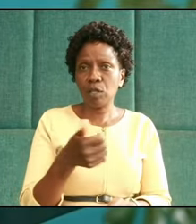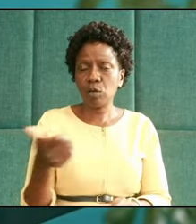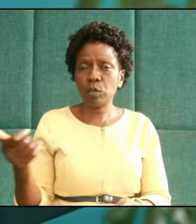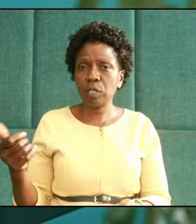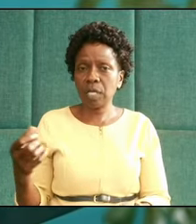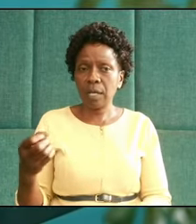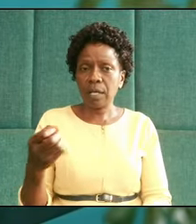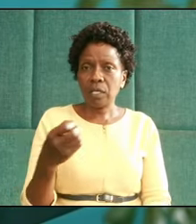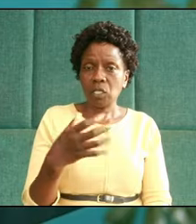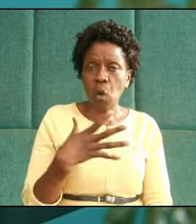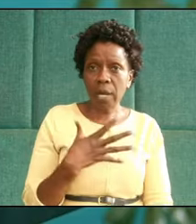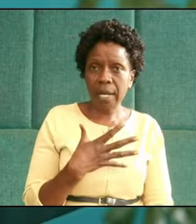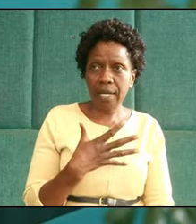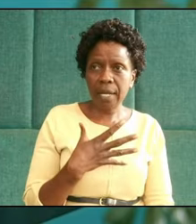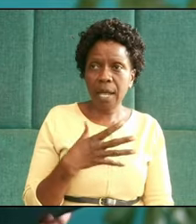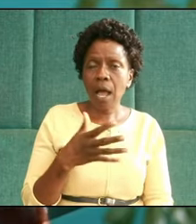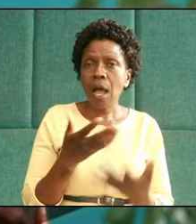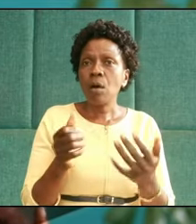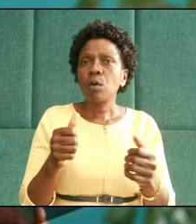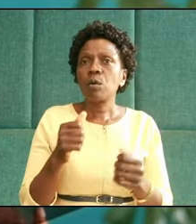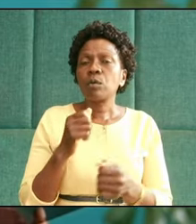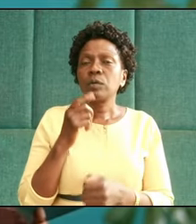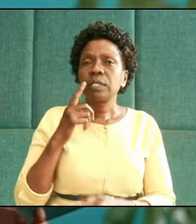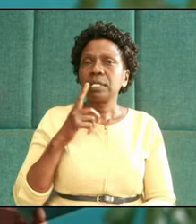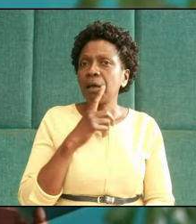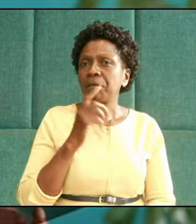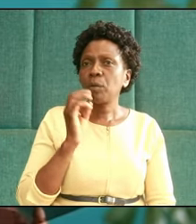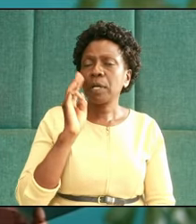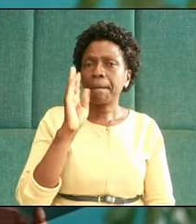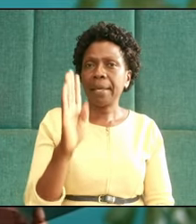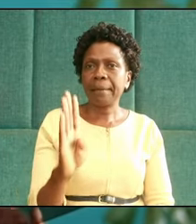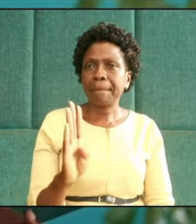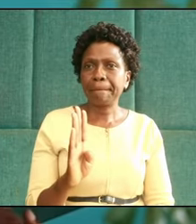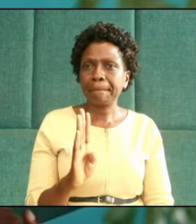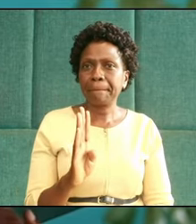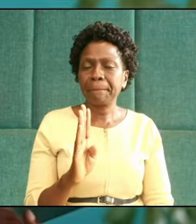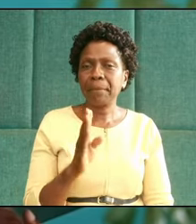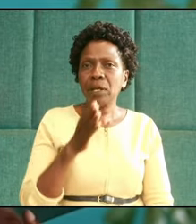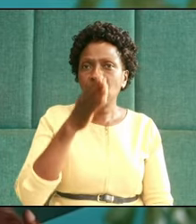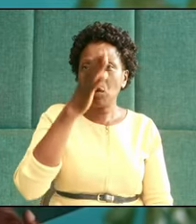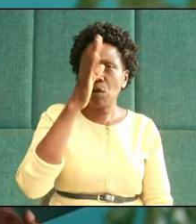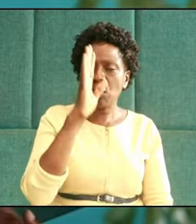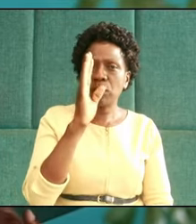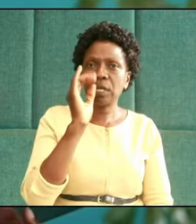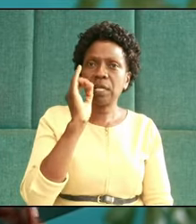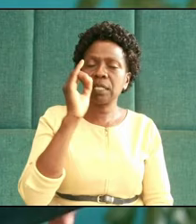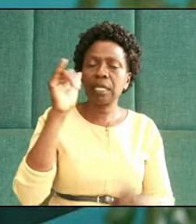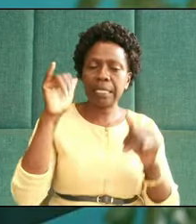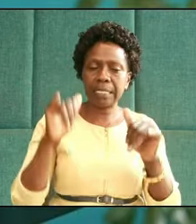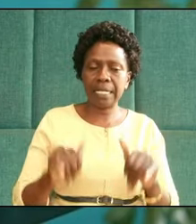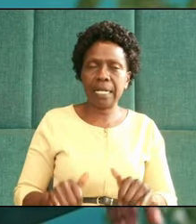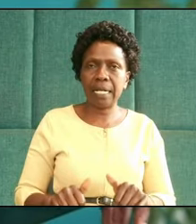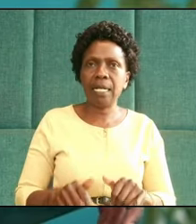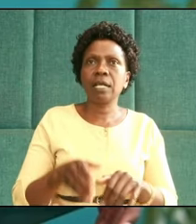scary, how tough things may be, God is still